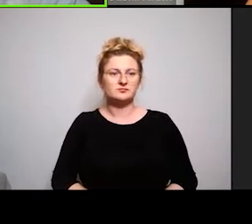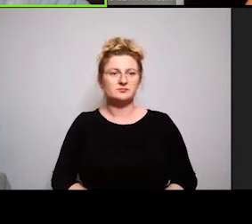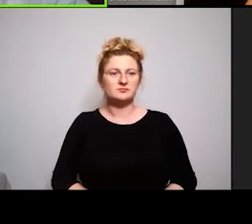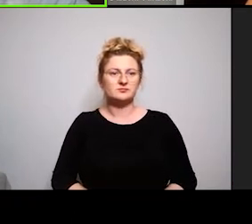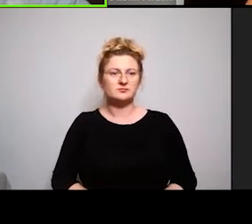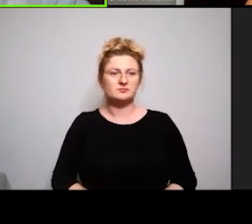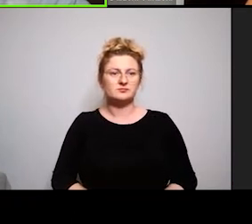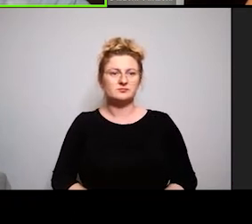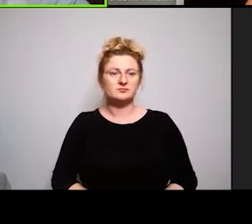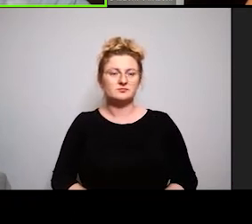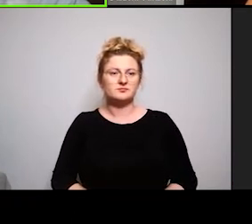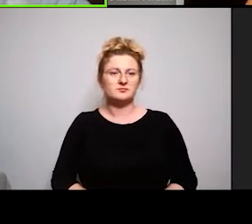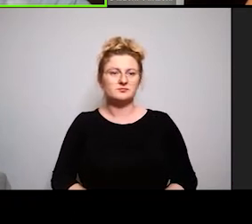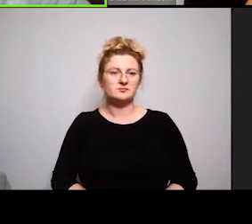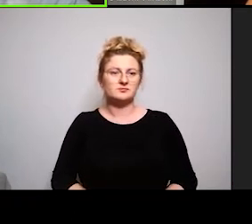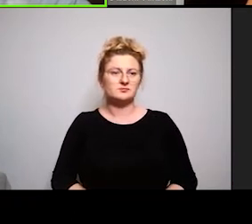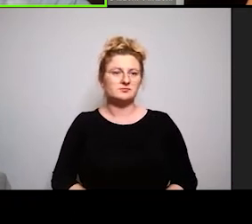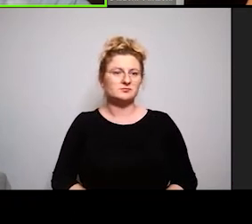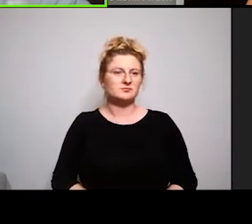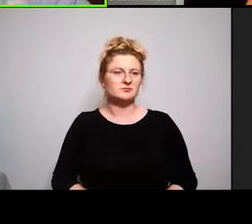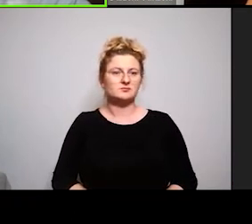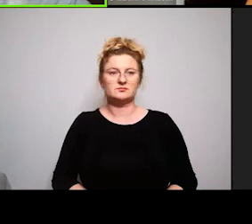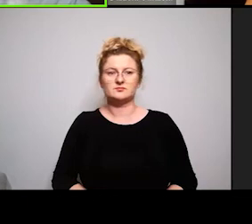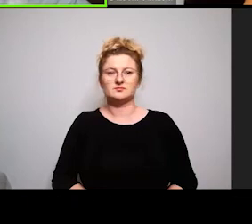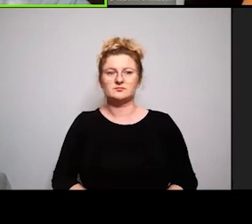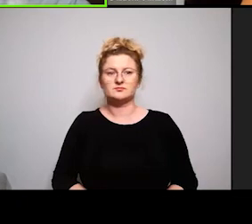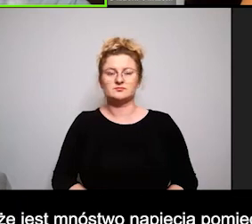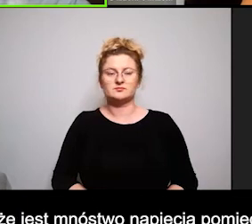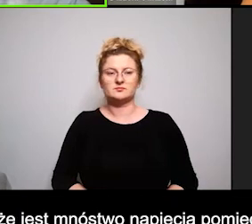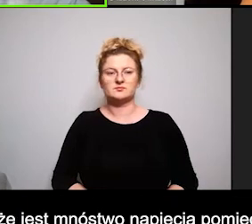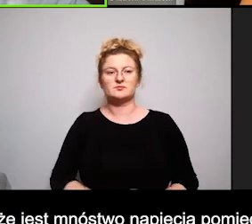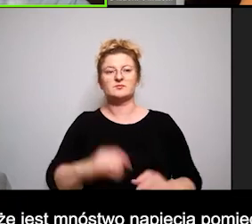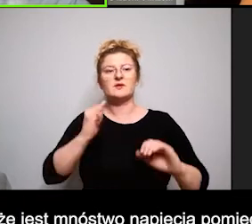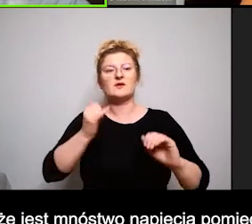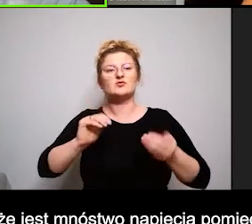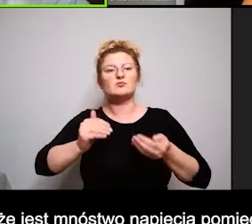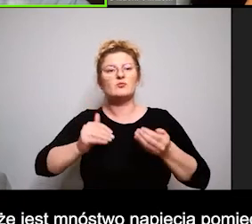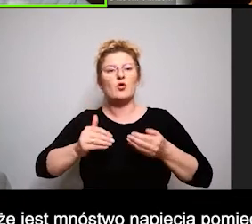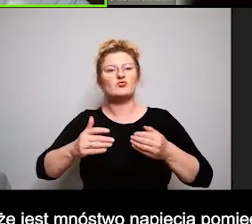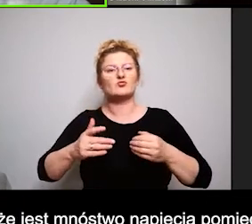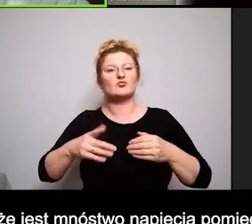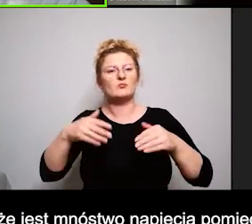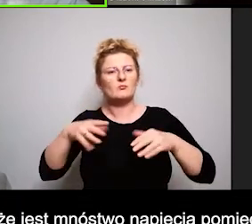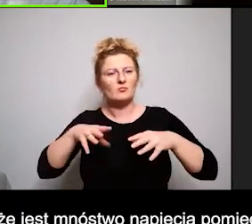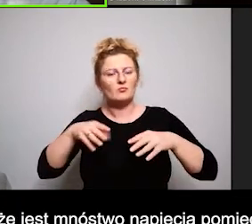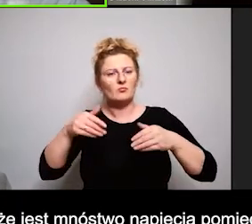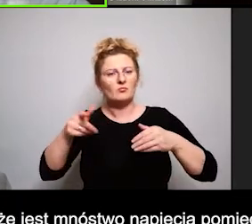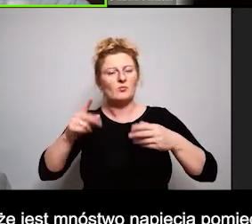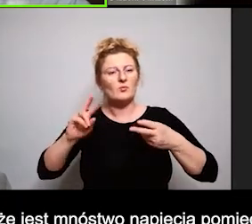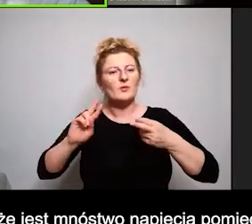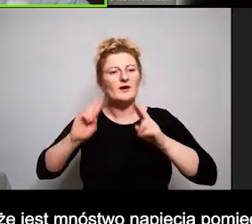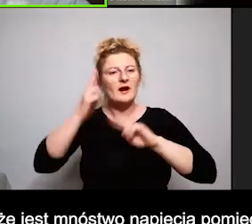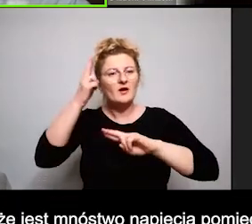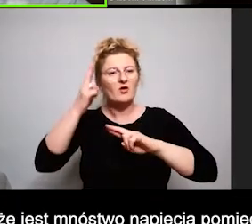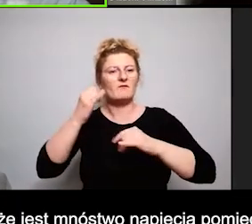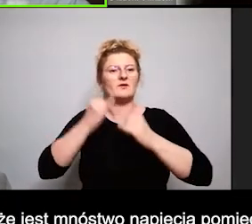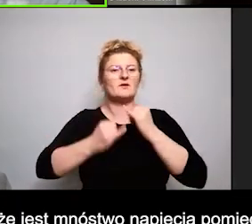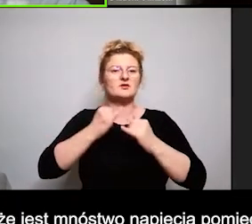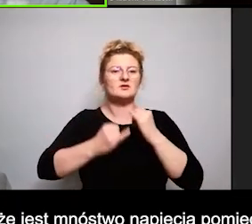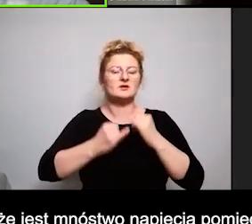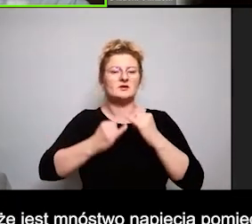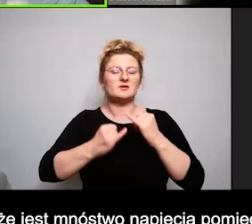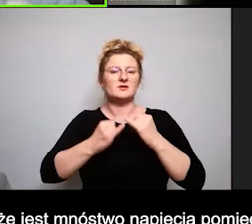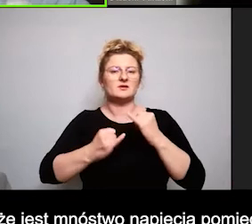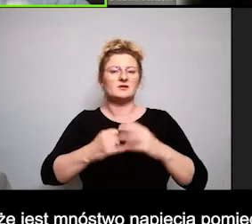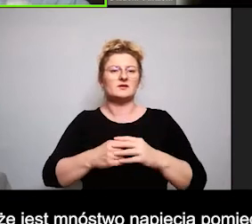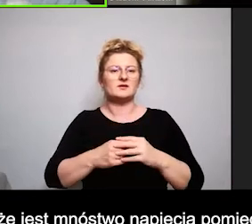youth or teenagers? I sometimes feel like there is too much tension between 2 or more boys, and